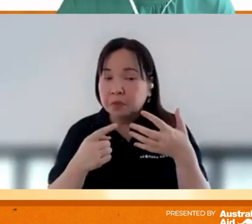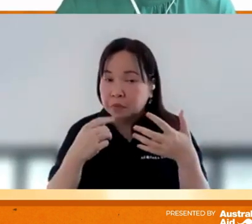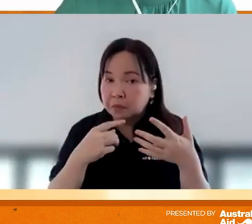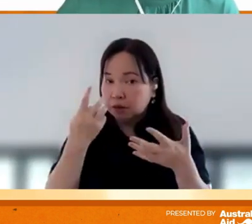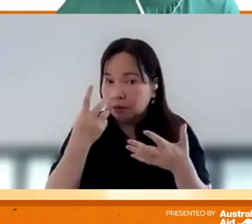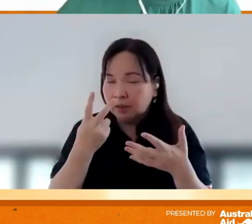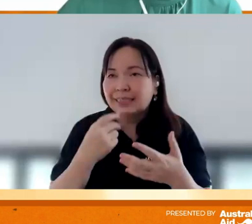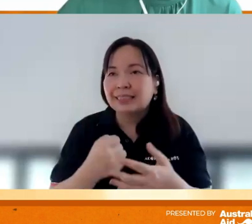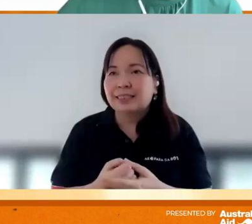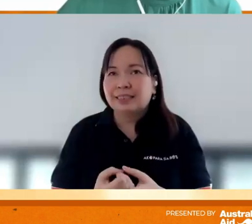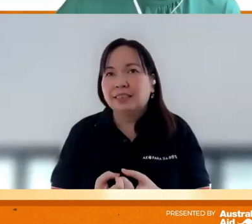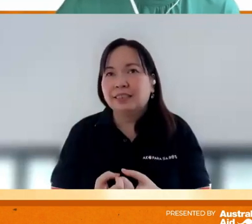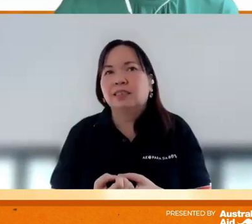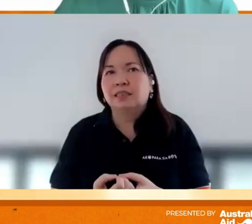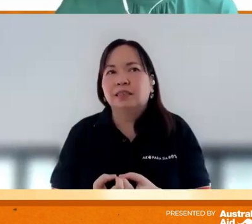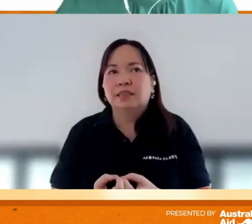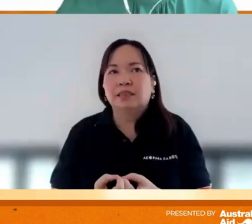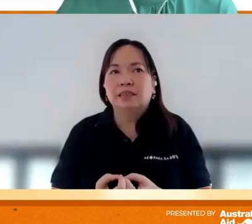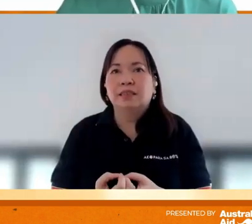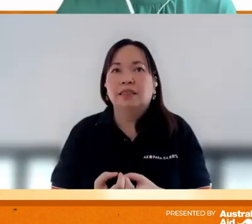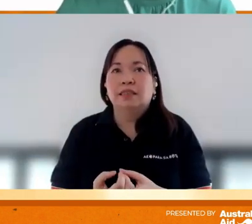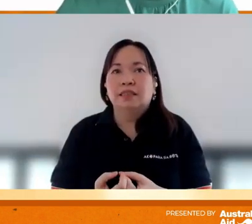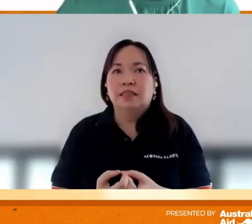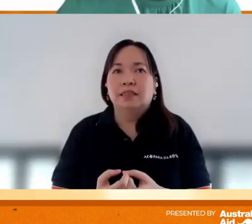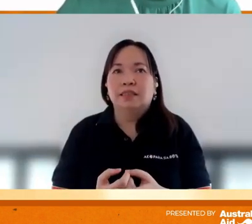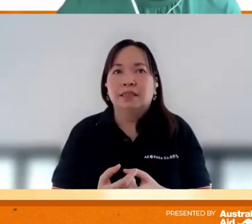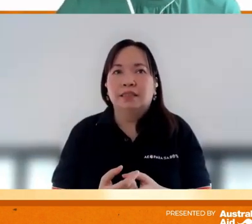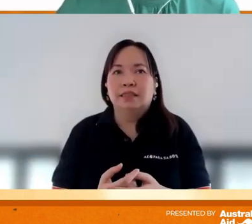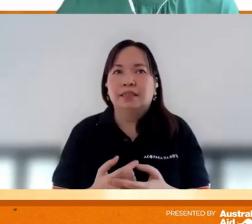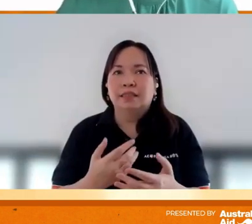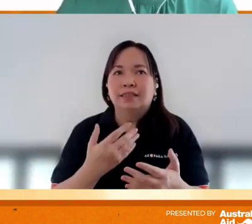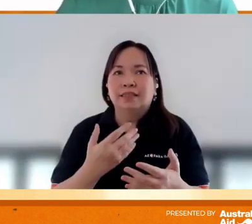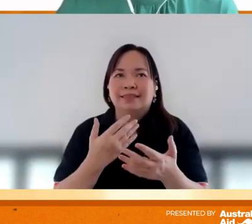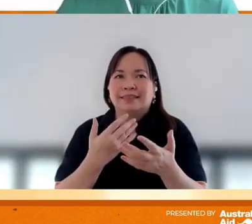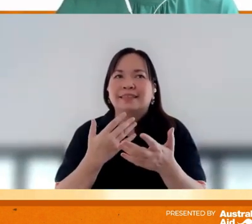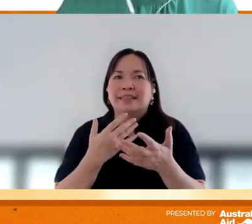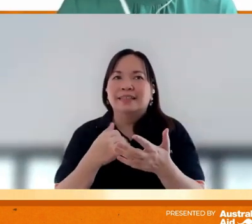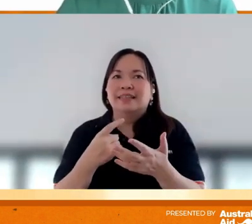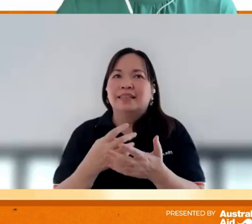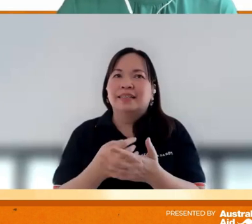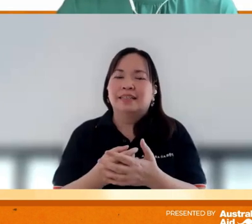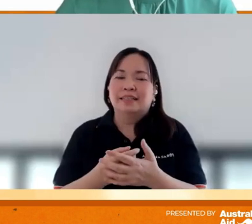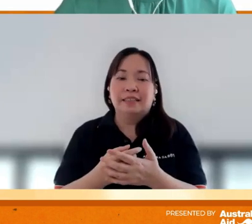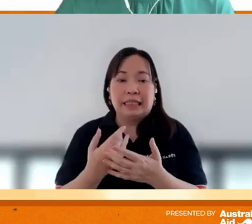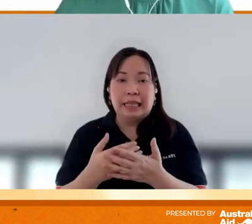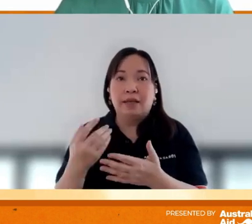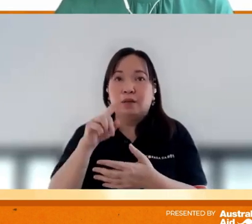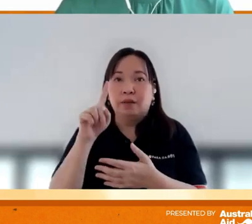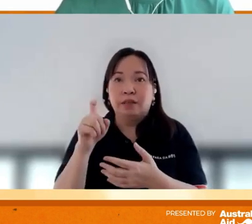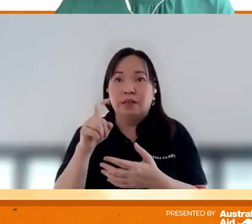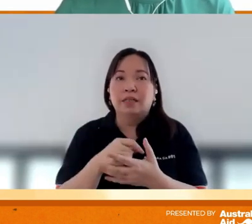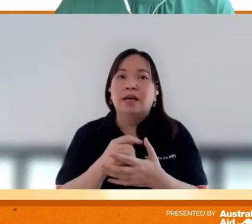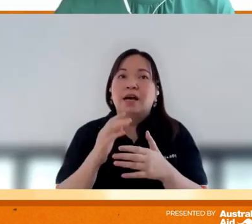that. And for the next question is, how do we